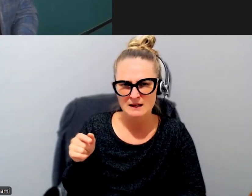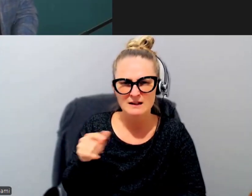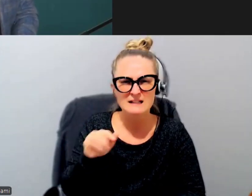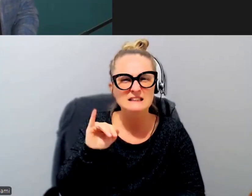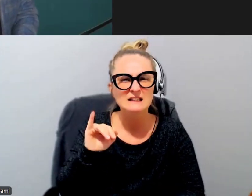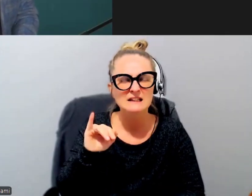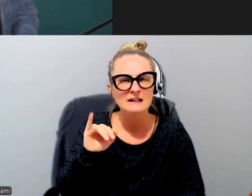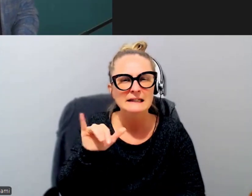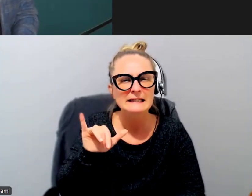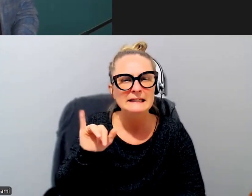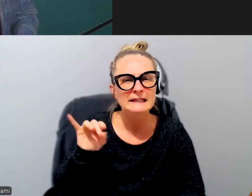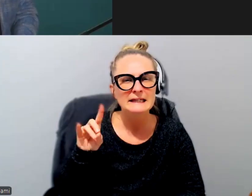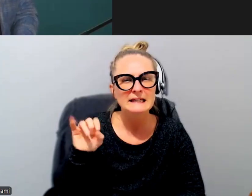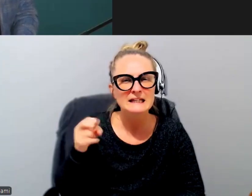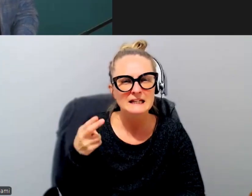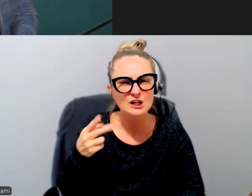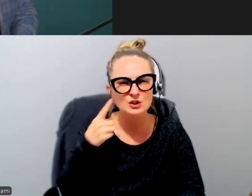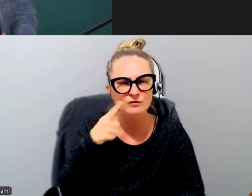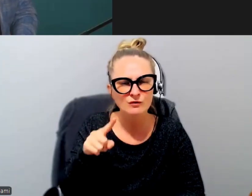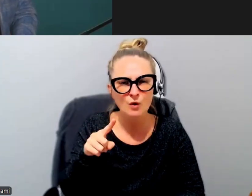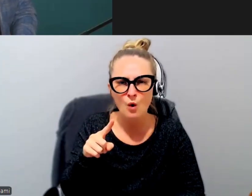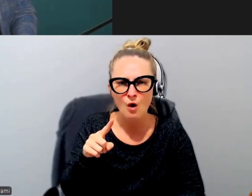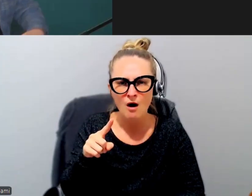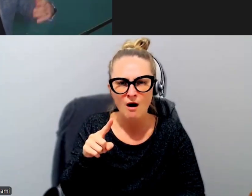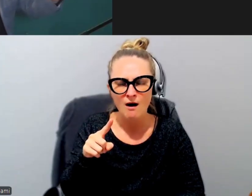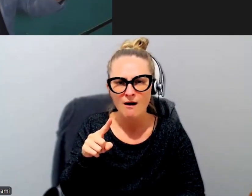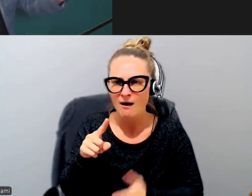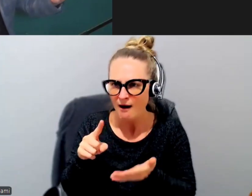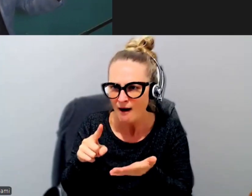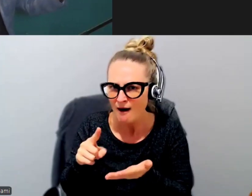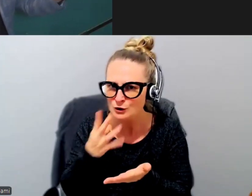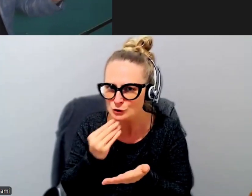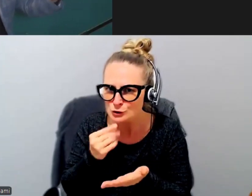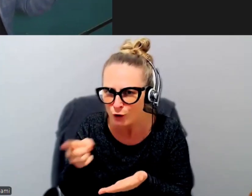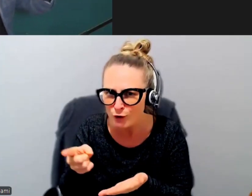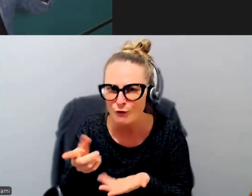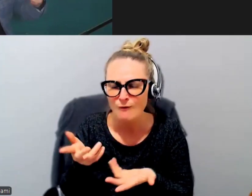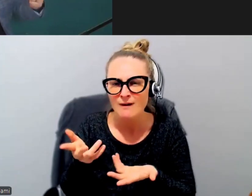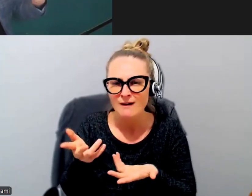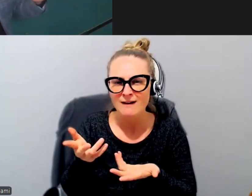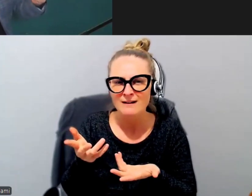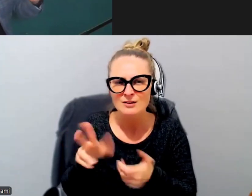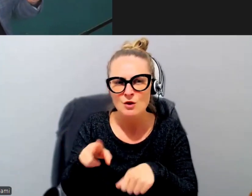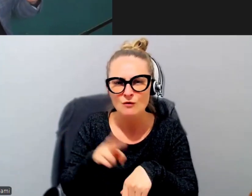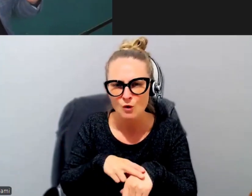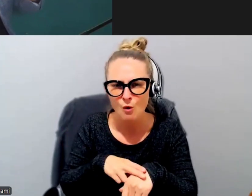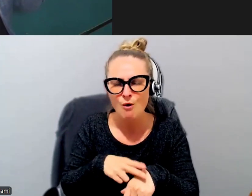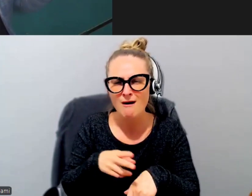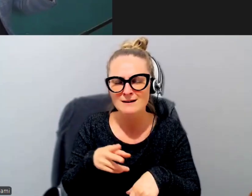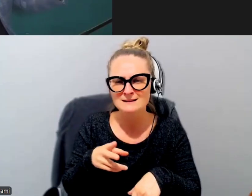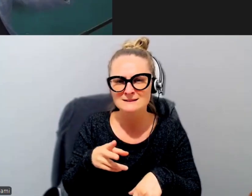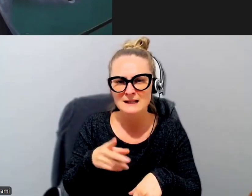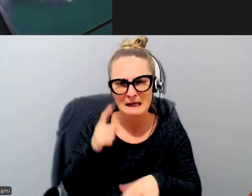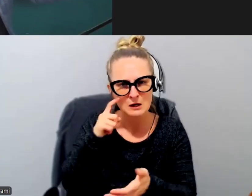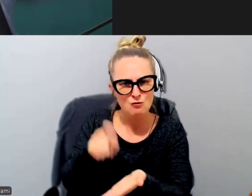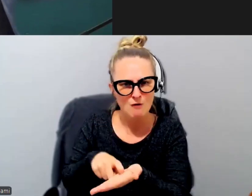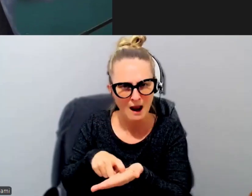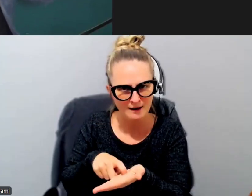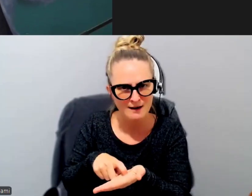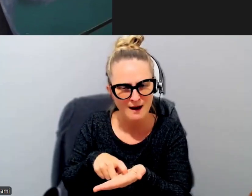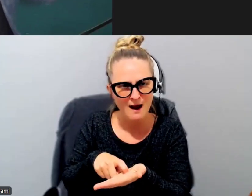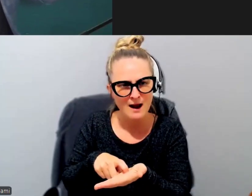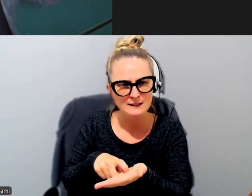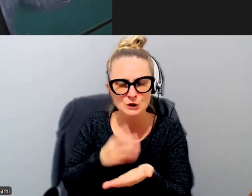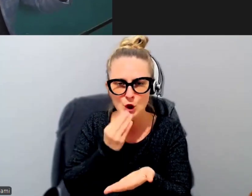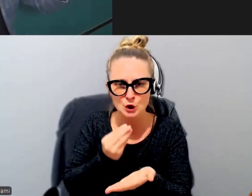what? Fellow Jew, right? And of course, why is it that he was able to recognize a Jew